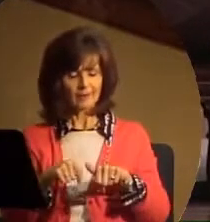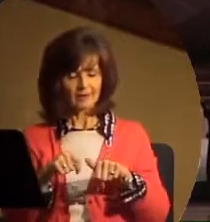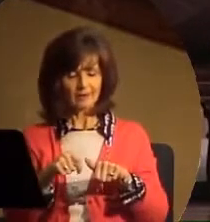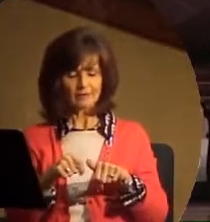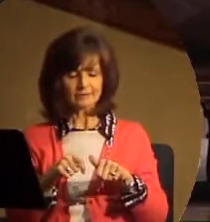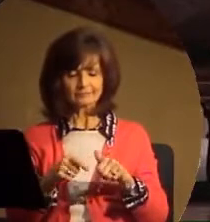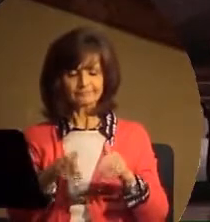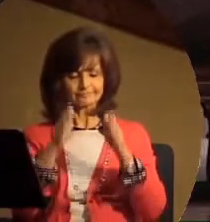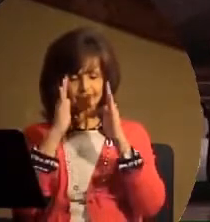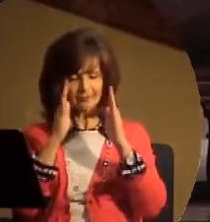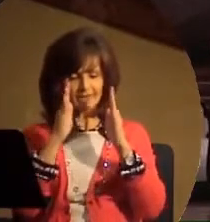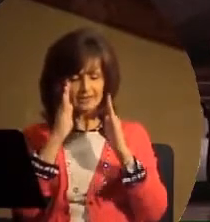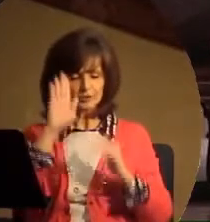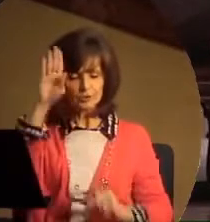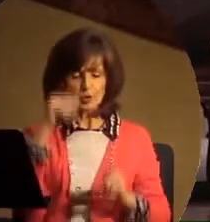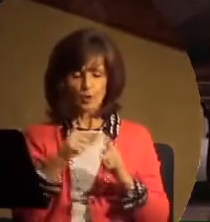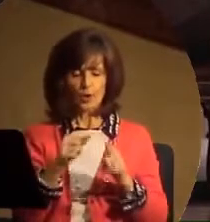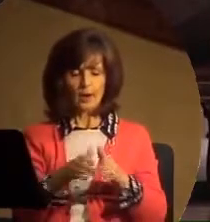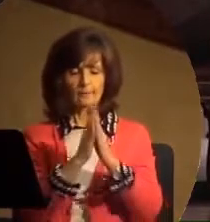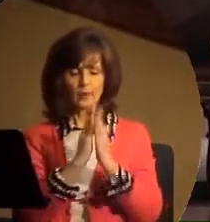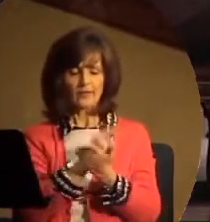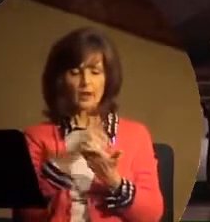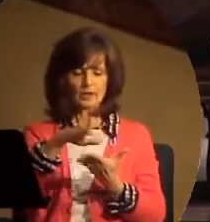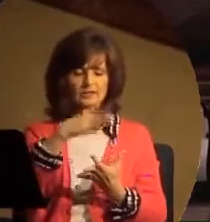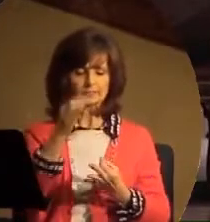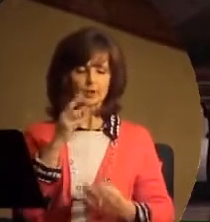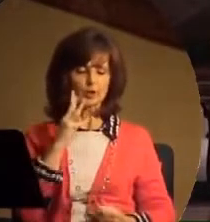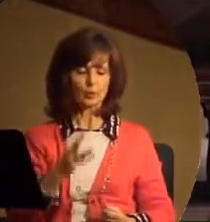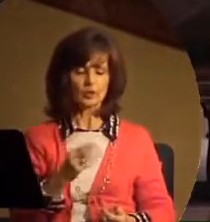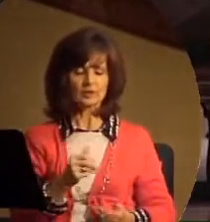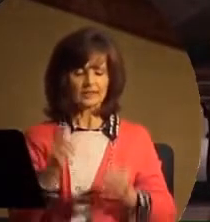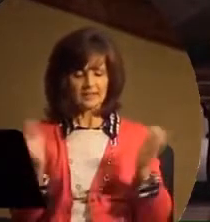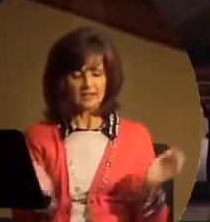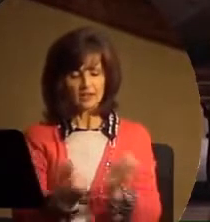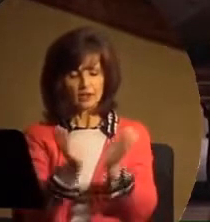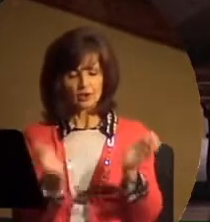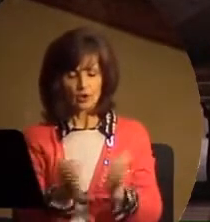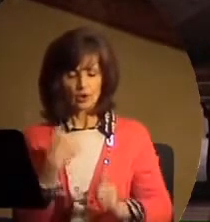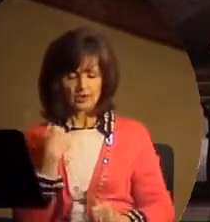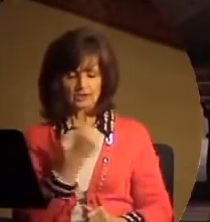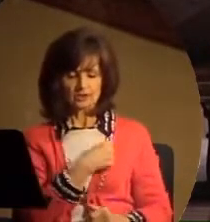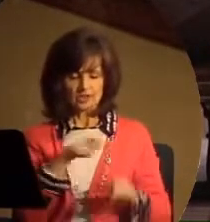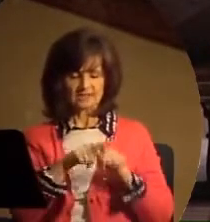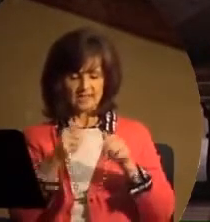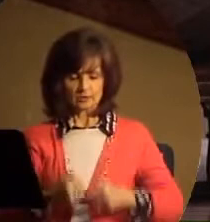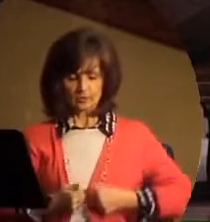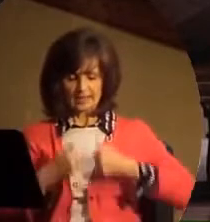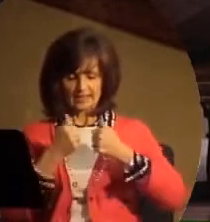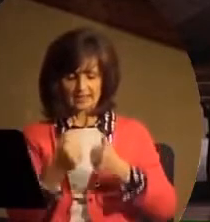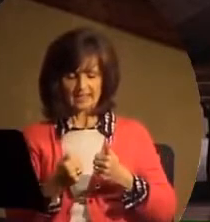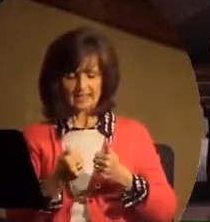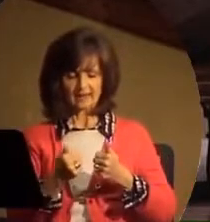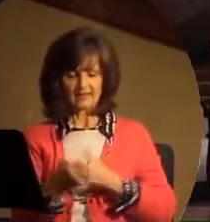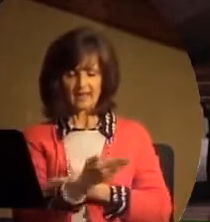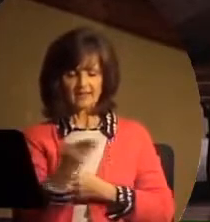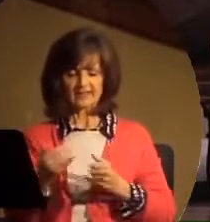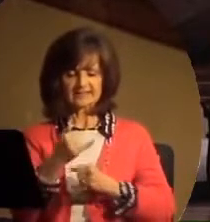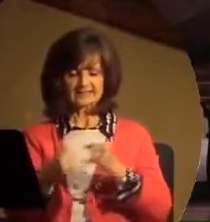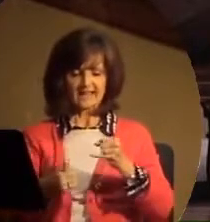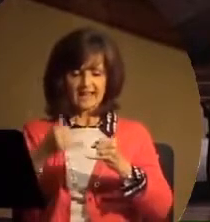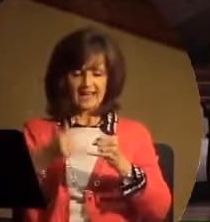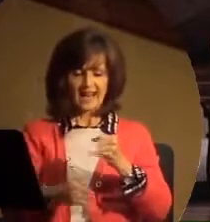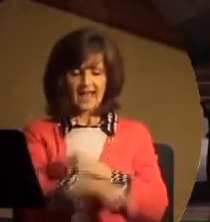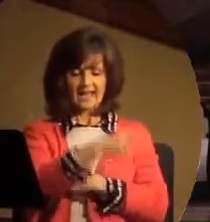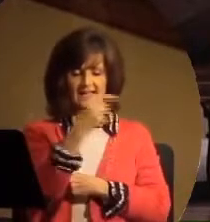pray the Spirit of God will just have something for us to encourage us as we live out these last days